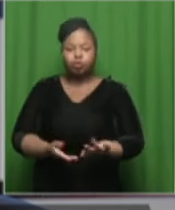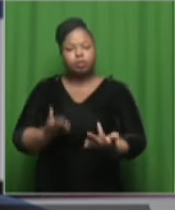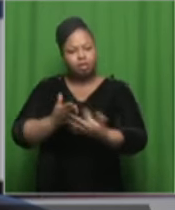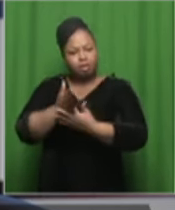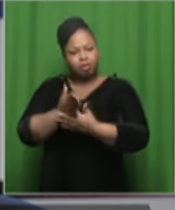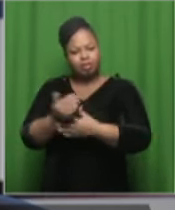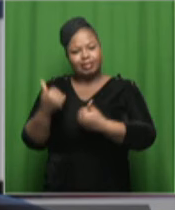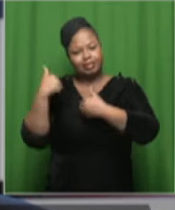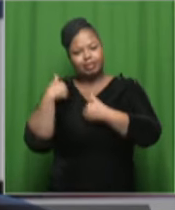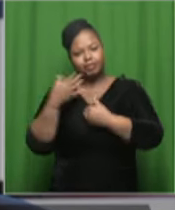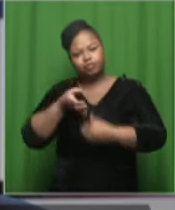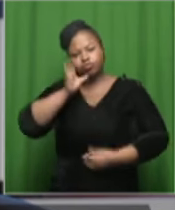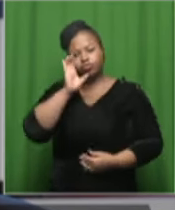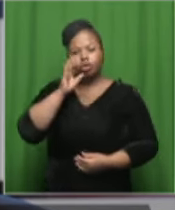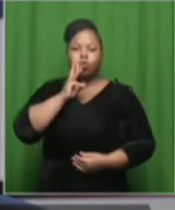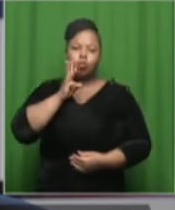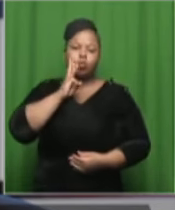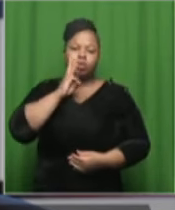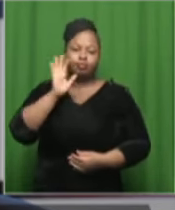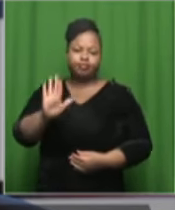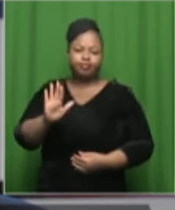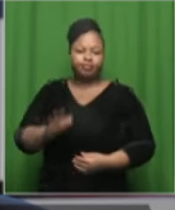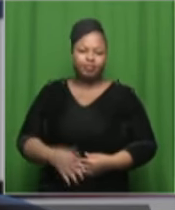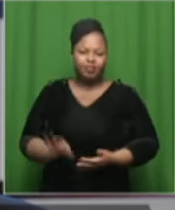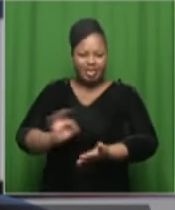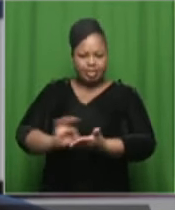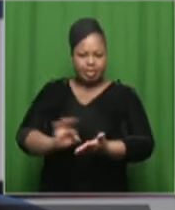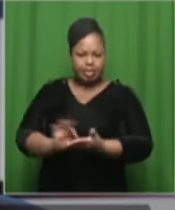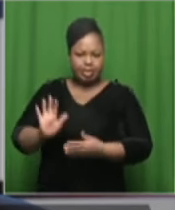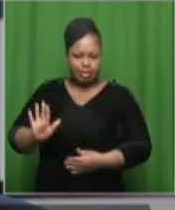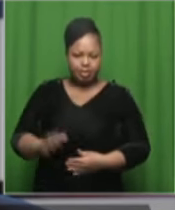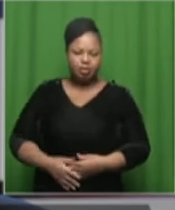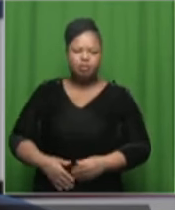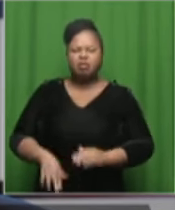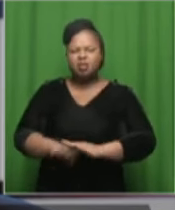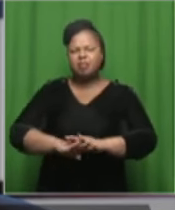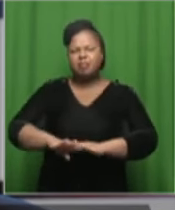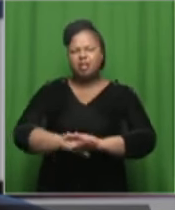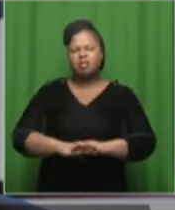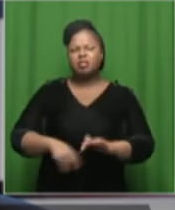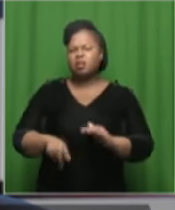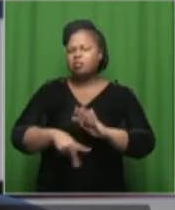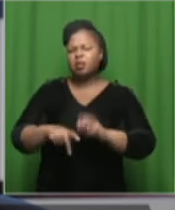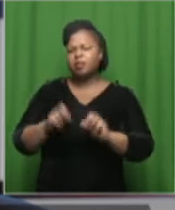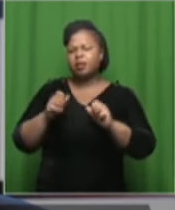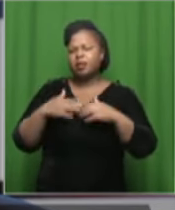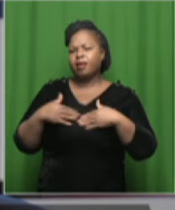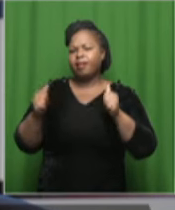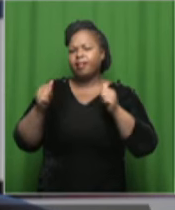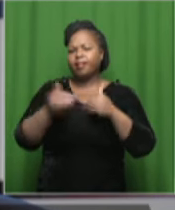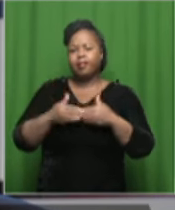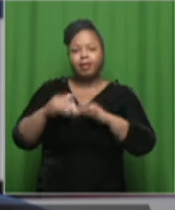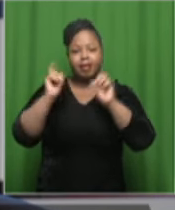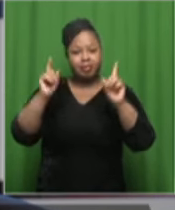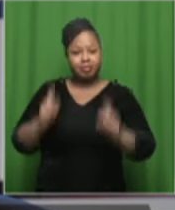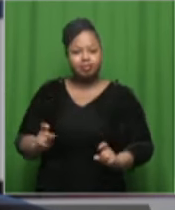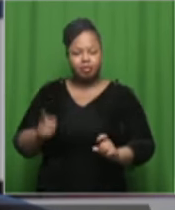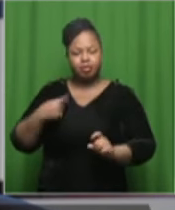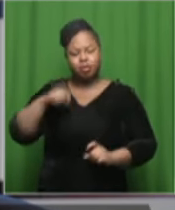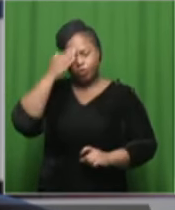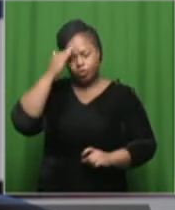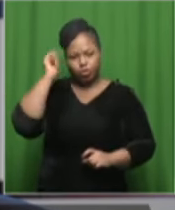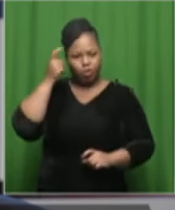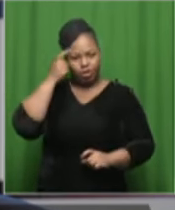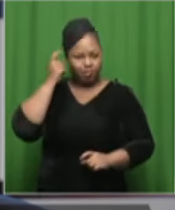access to safe drinking water. But sort of the very basic primary healthcare principles, which we were also aware of